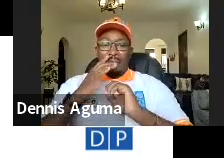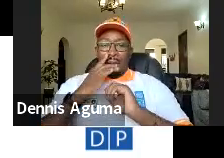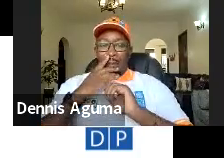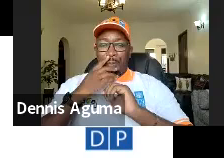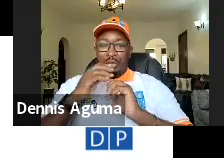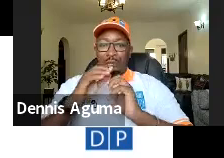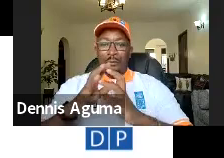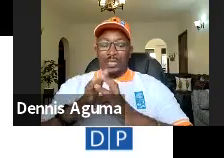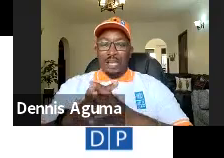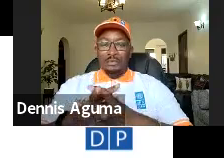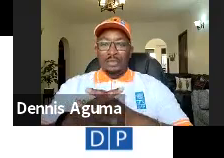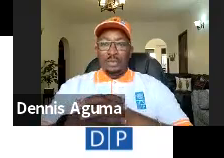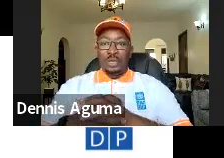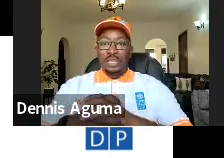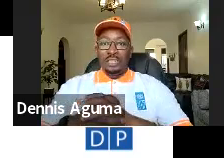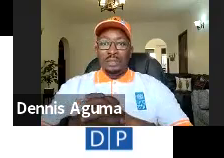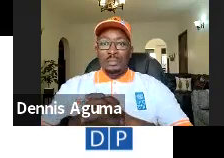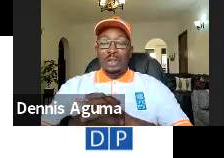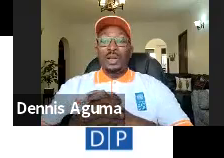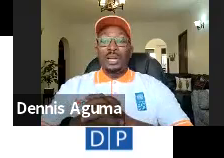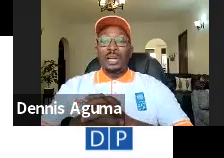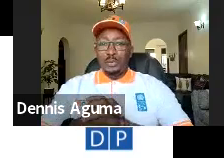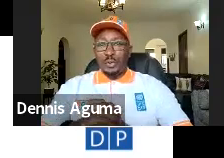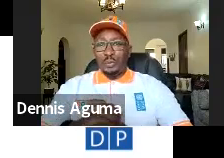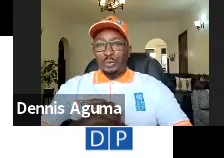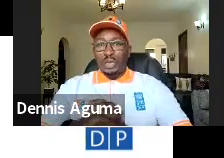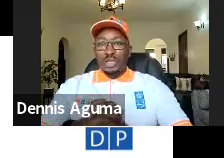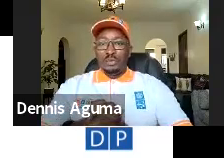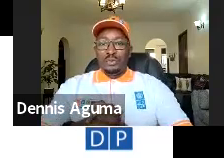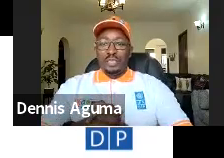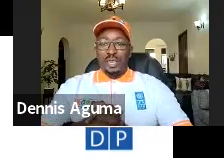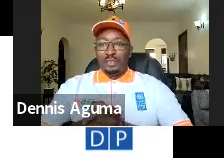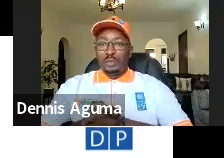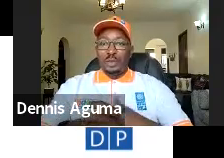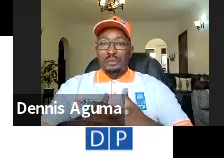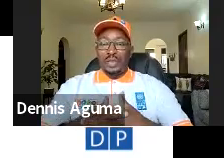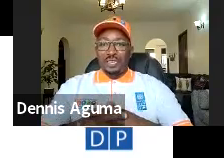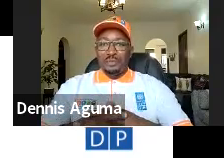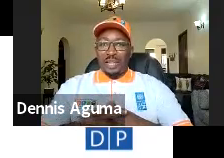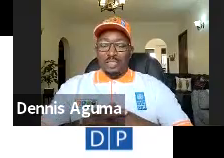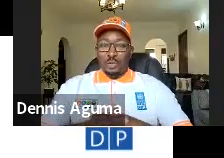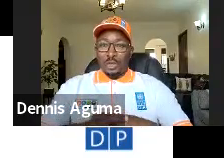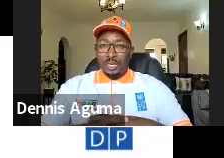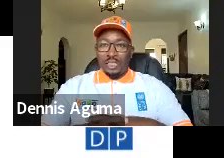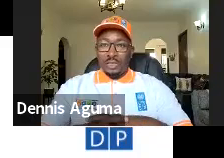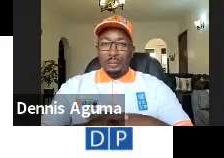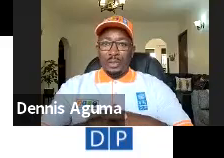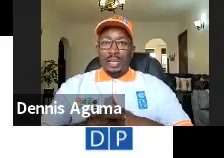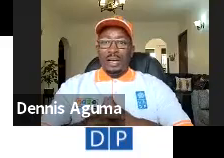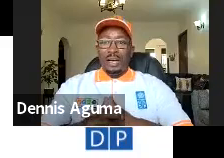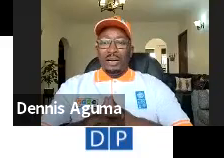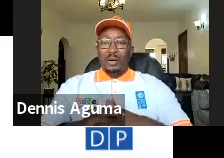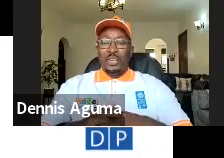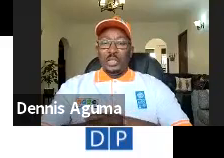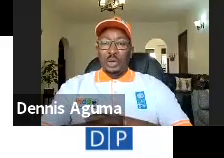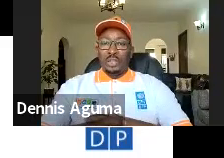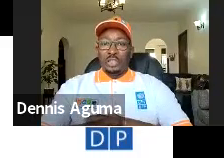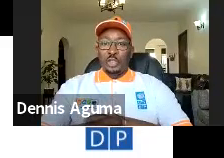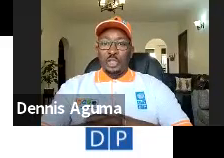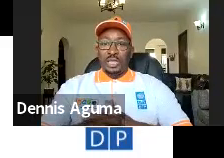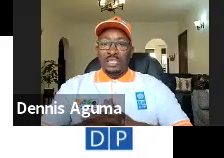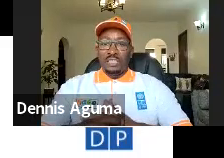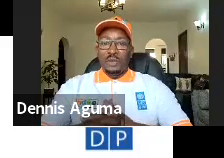and the purpose has been to really rally young people to venture into the world of enterprise and entrepreneurship. We